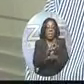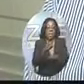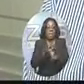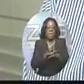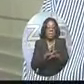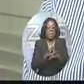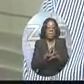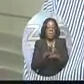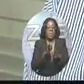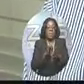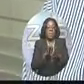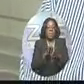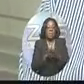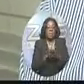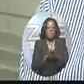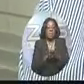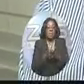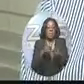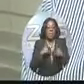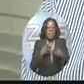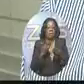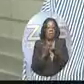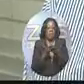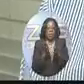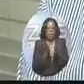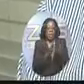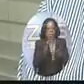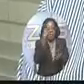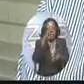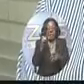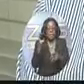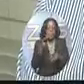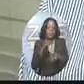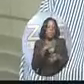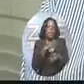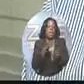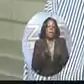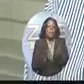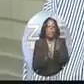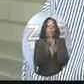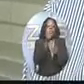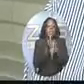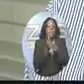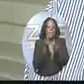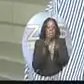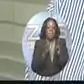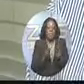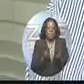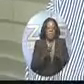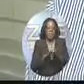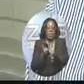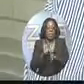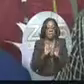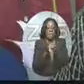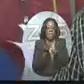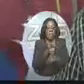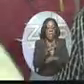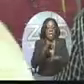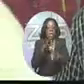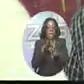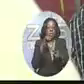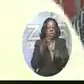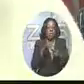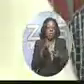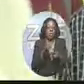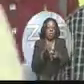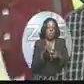they believed in what was told to them, what was promised to them. And, you know, that's the way the politics go. And so I have to congratulate them. Now,